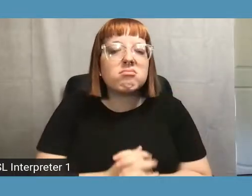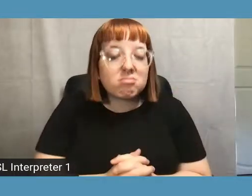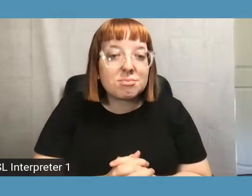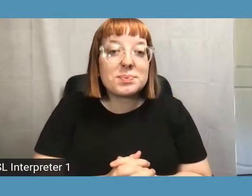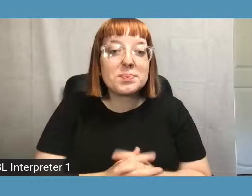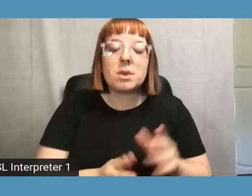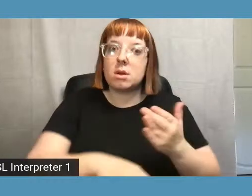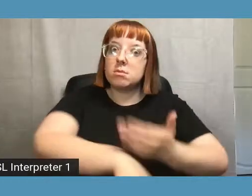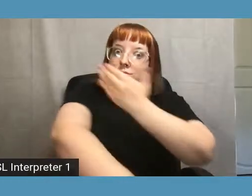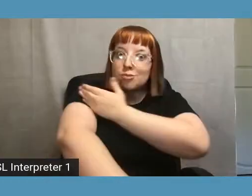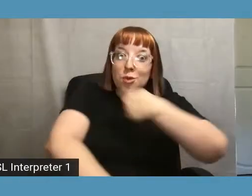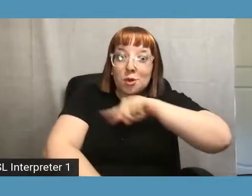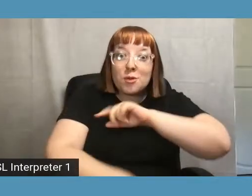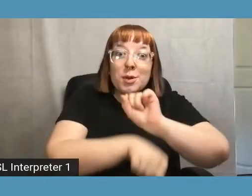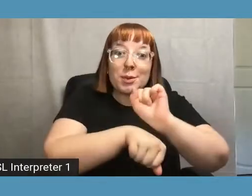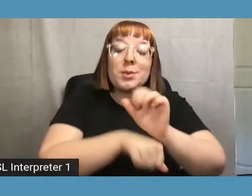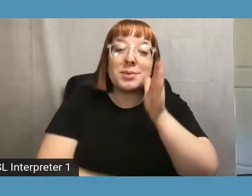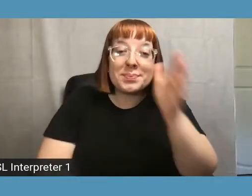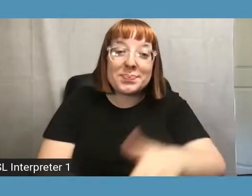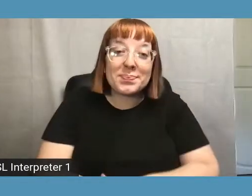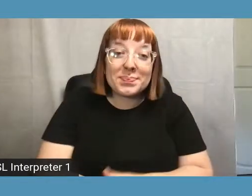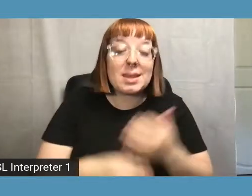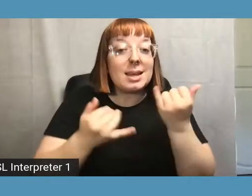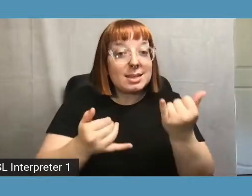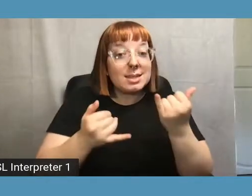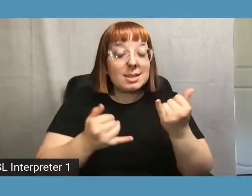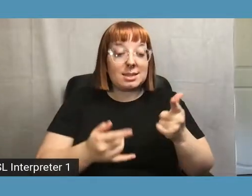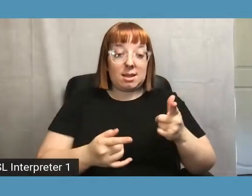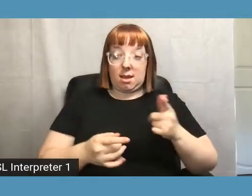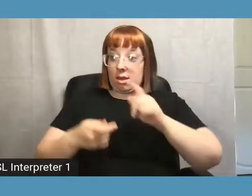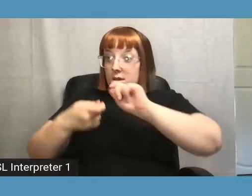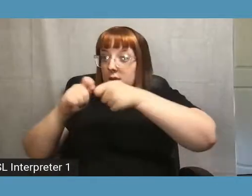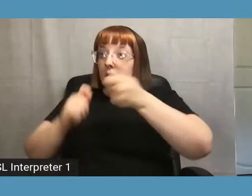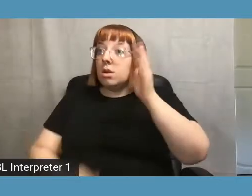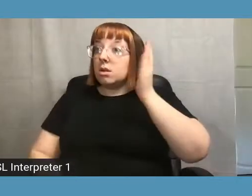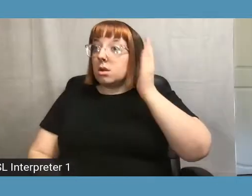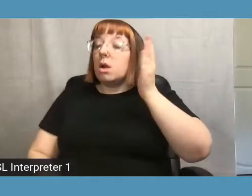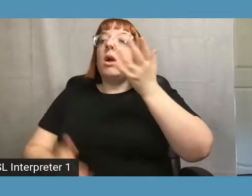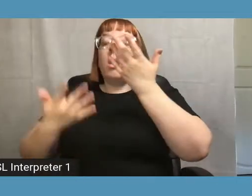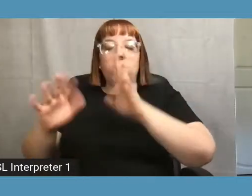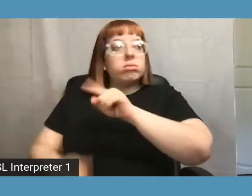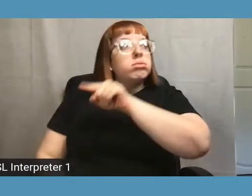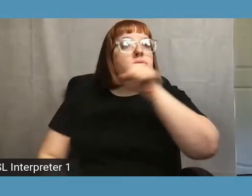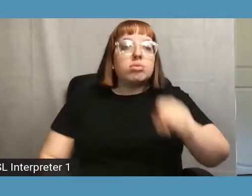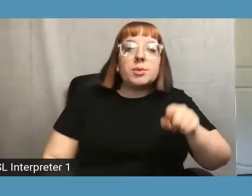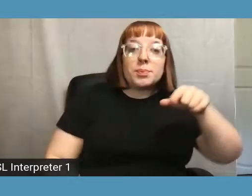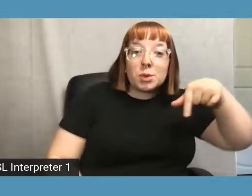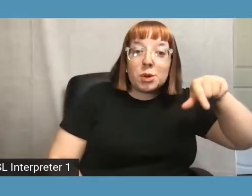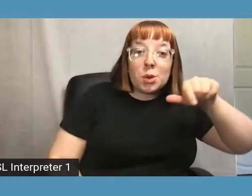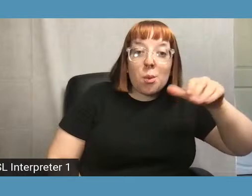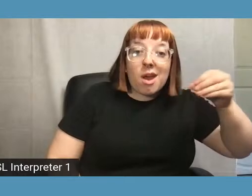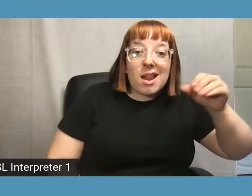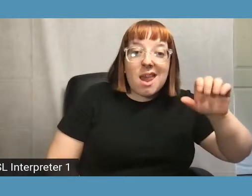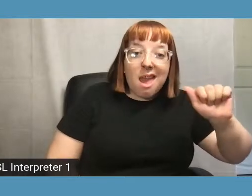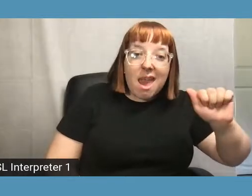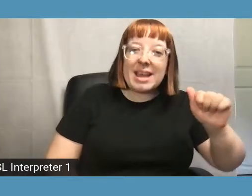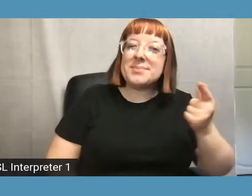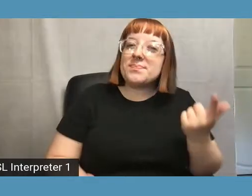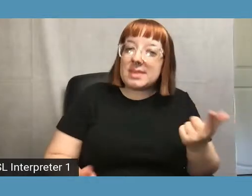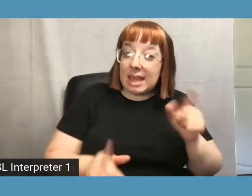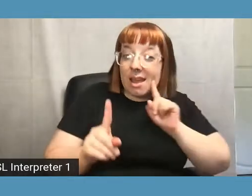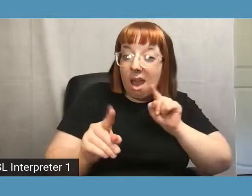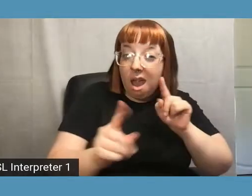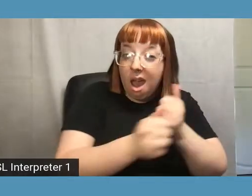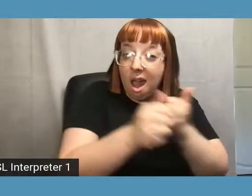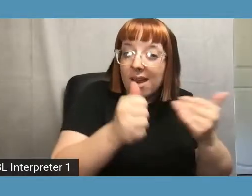During today's program, we will address as many questions as time allows. However, sometimes we are unable to answer all of the